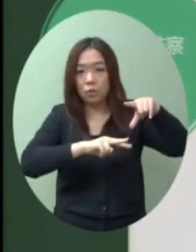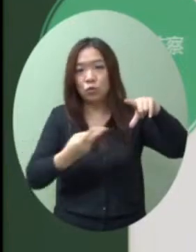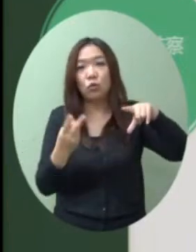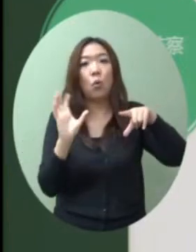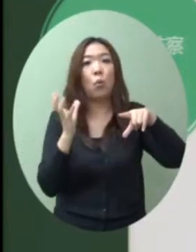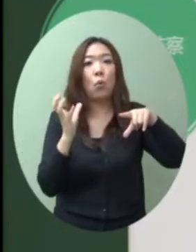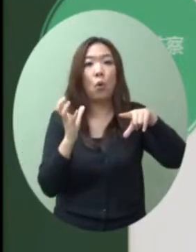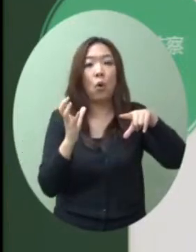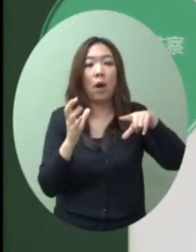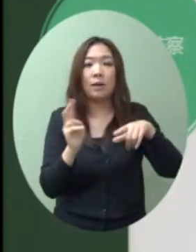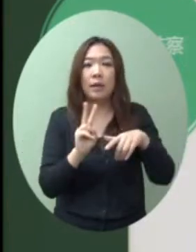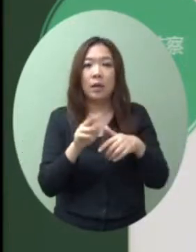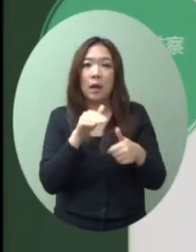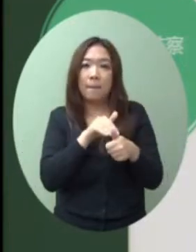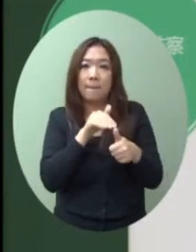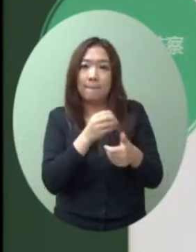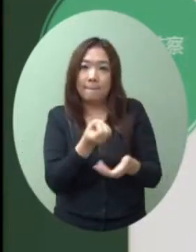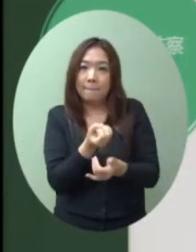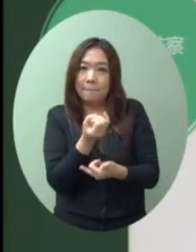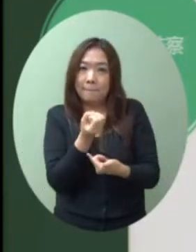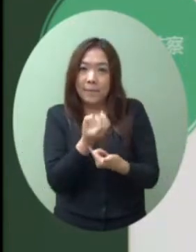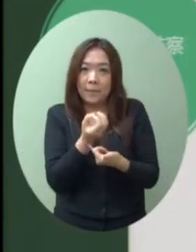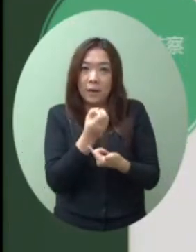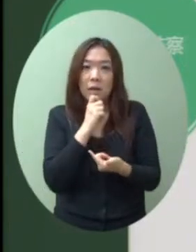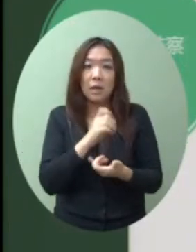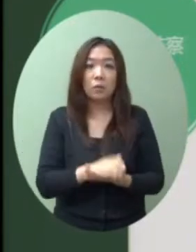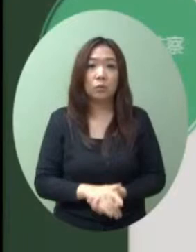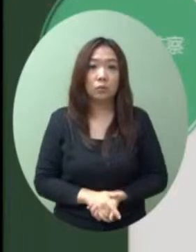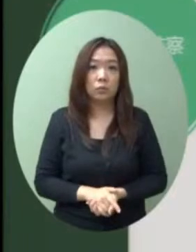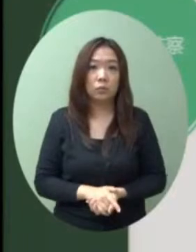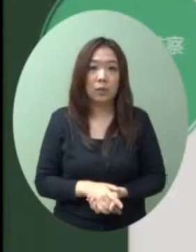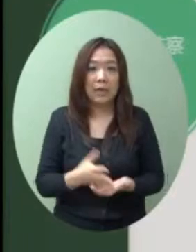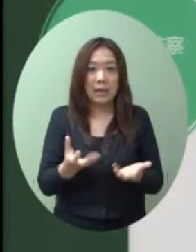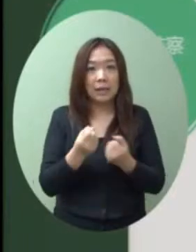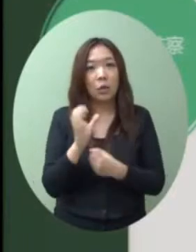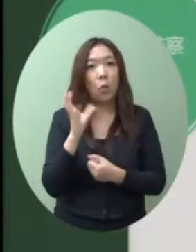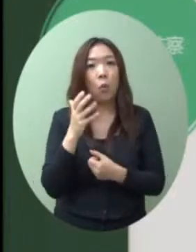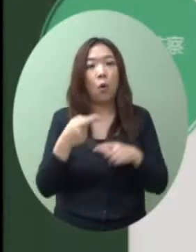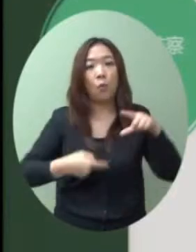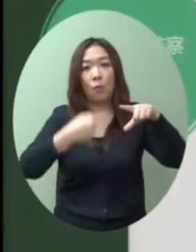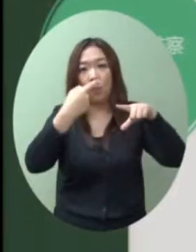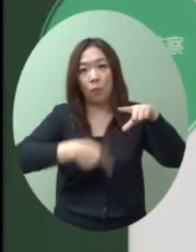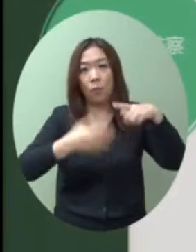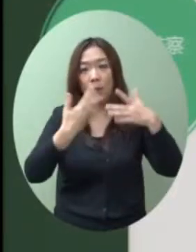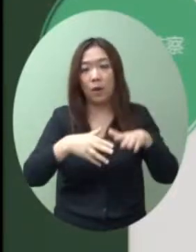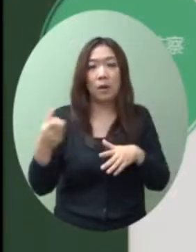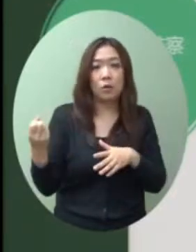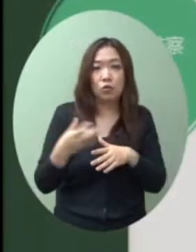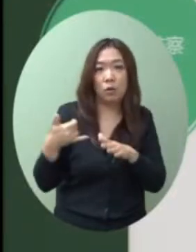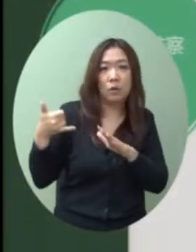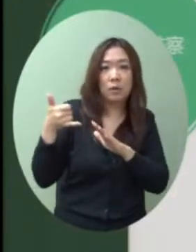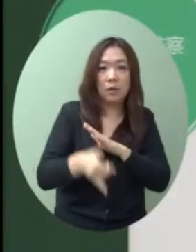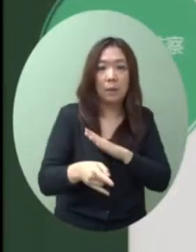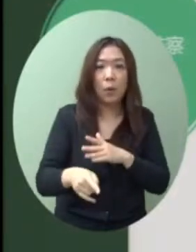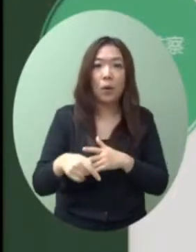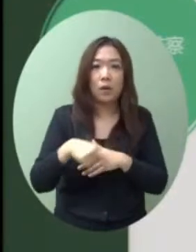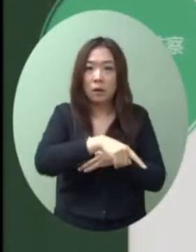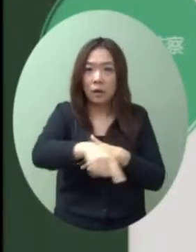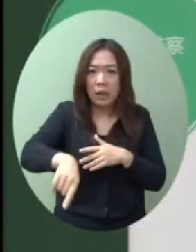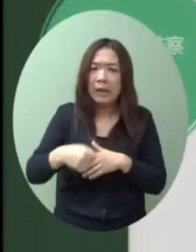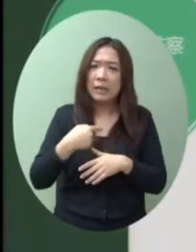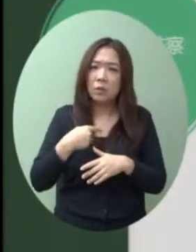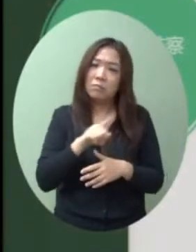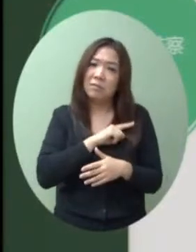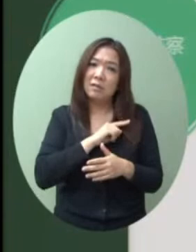the app would change the code's color to yellow, and a prompt would be given. If